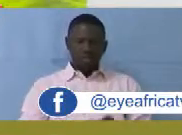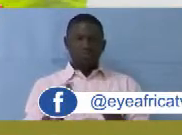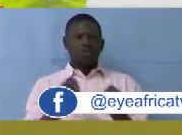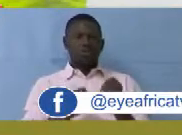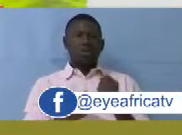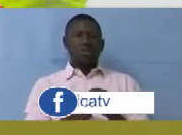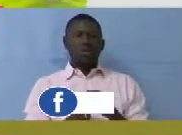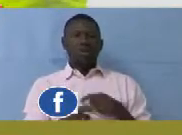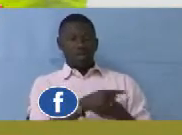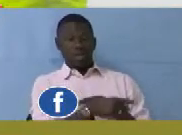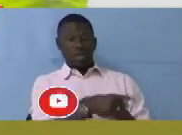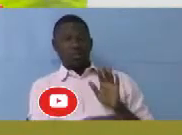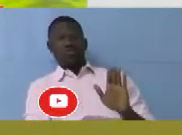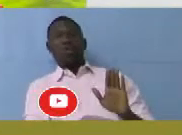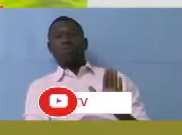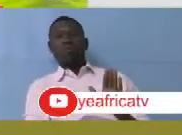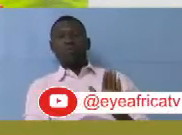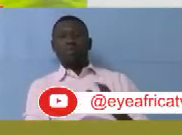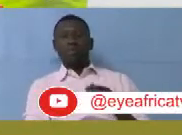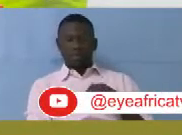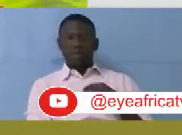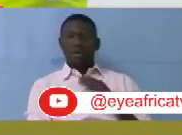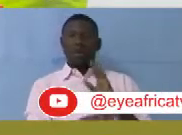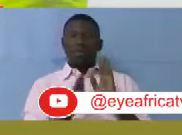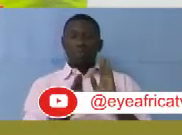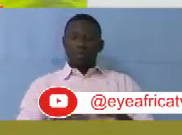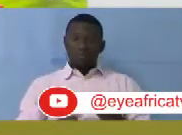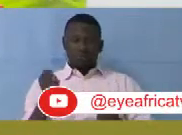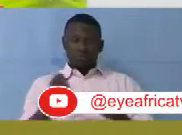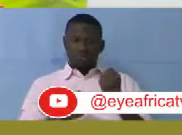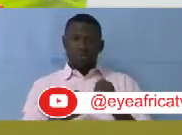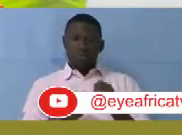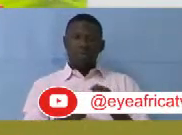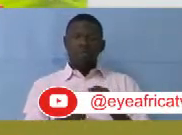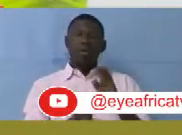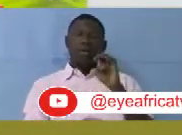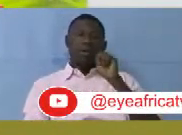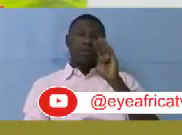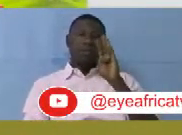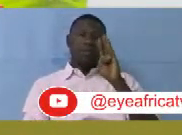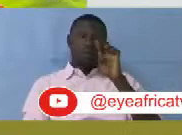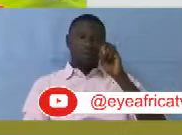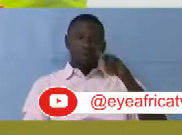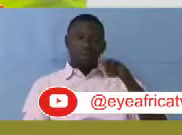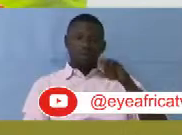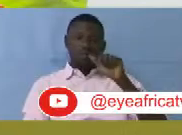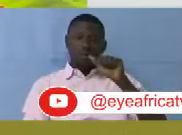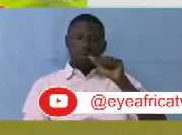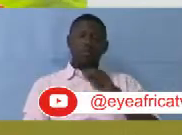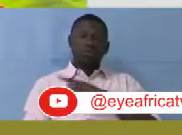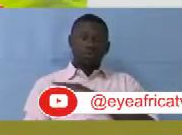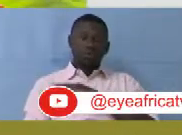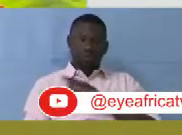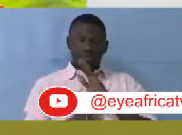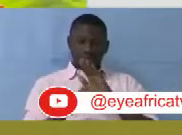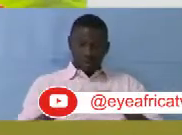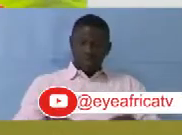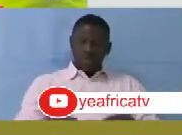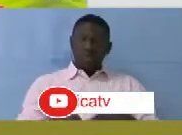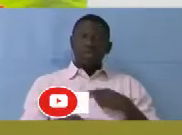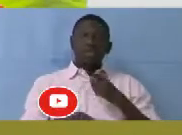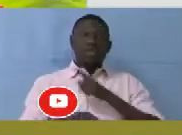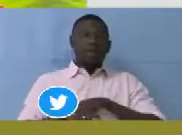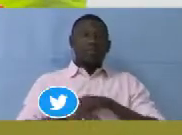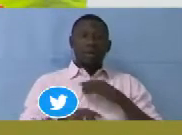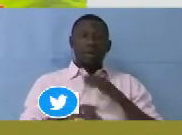Alota. I went down. Jita. Ibrahim also came down. Ibrahim also went jita. But while I was coming down, Rimbeji kan tu nome.